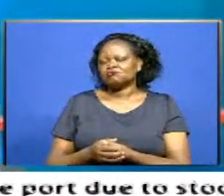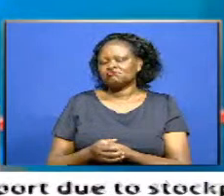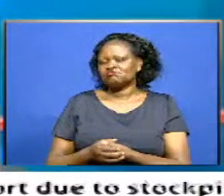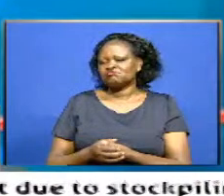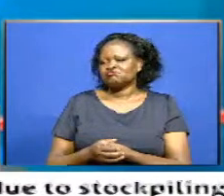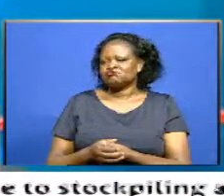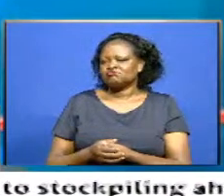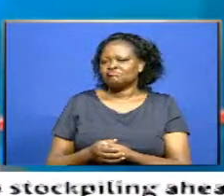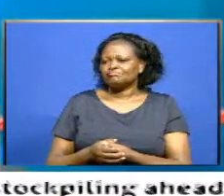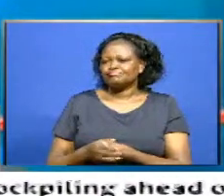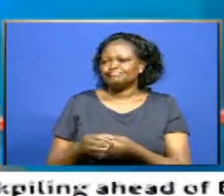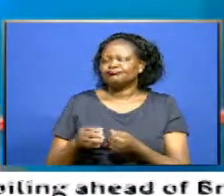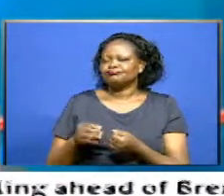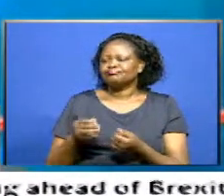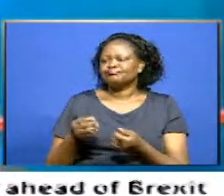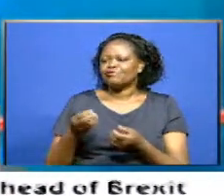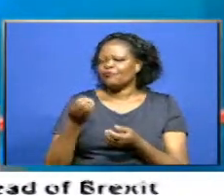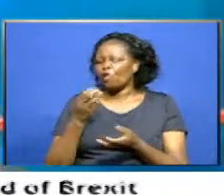within COVID-19 as we continue